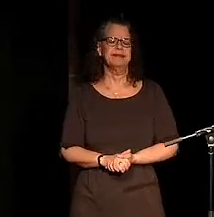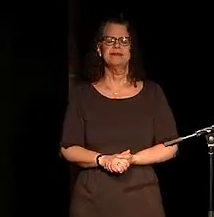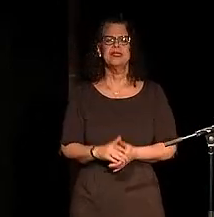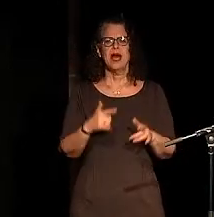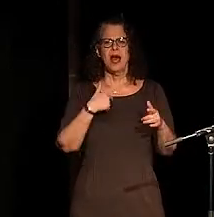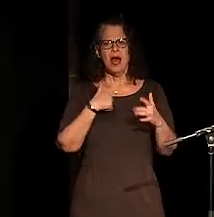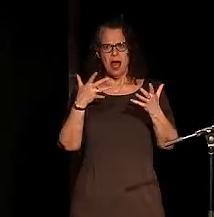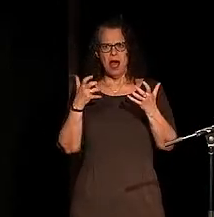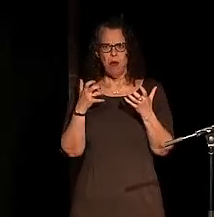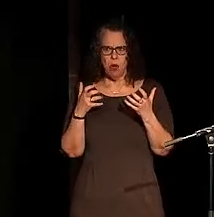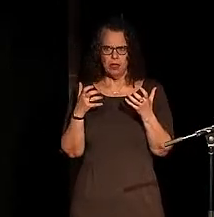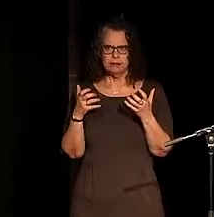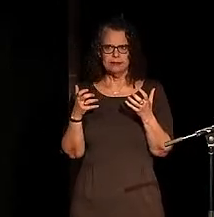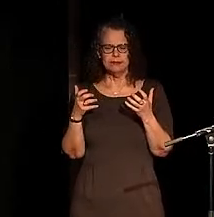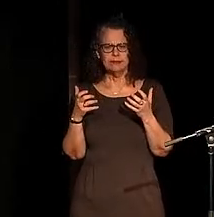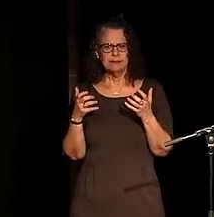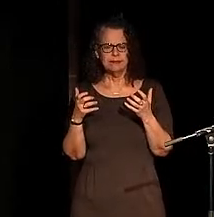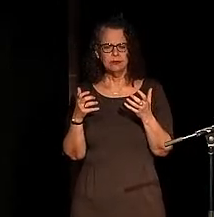I want to